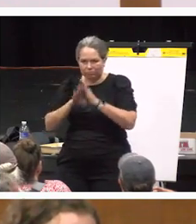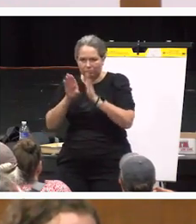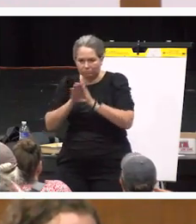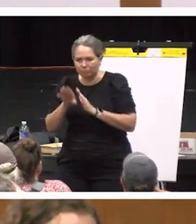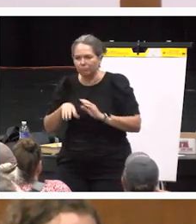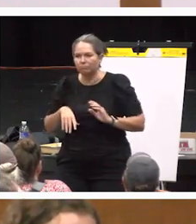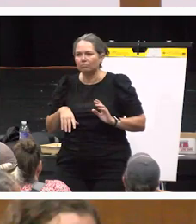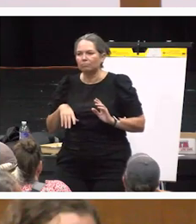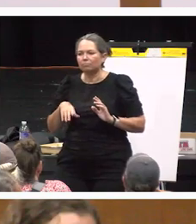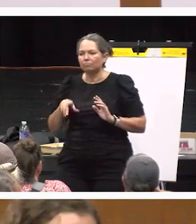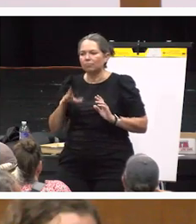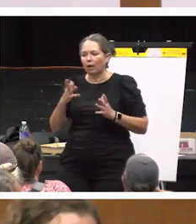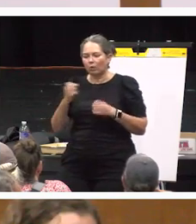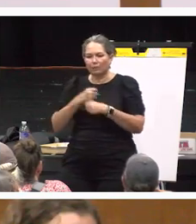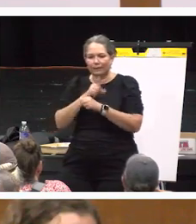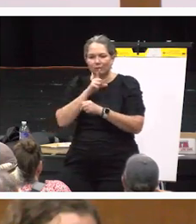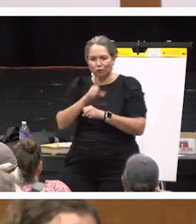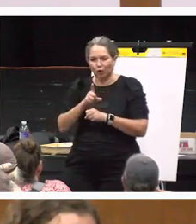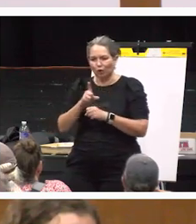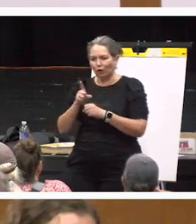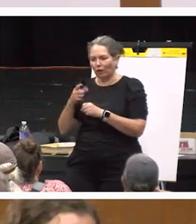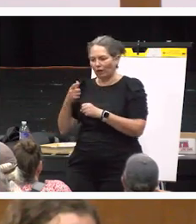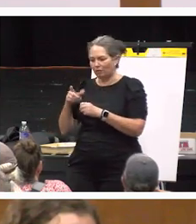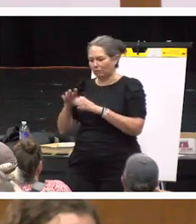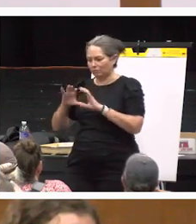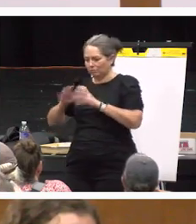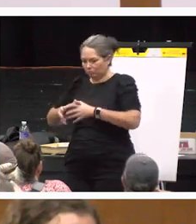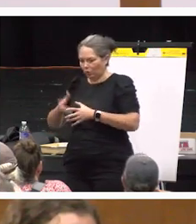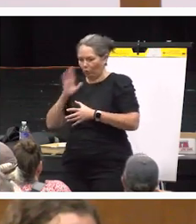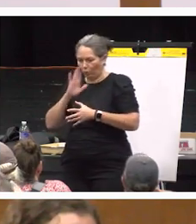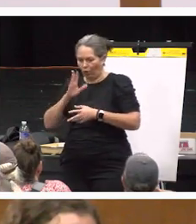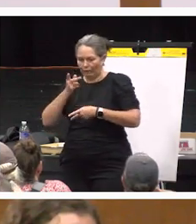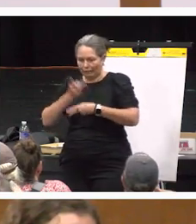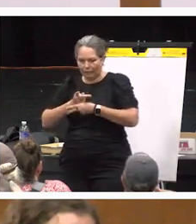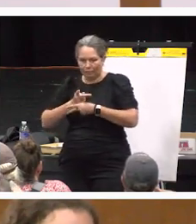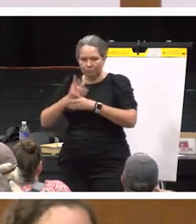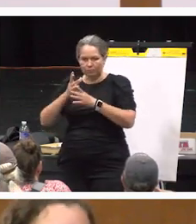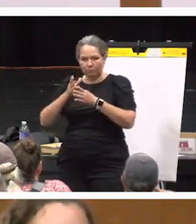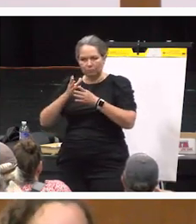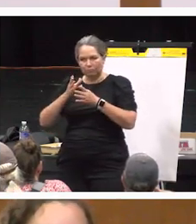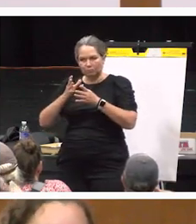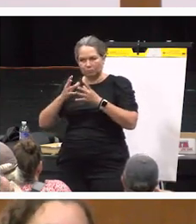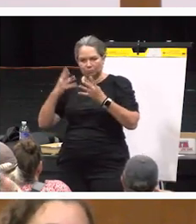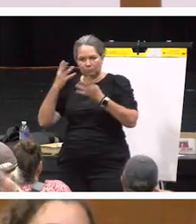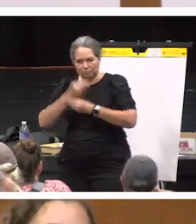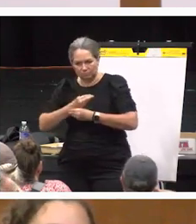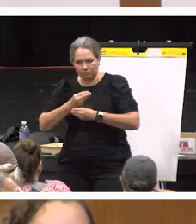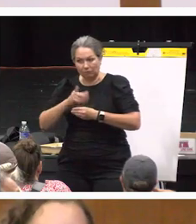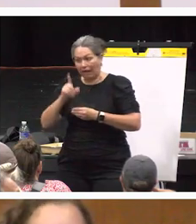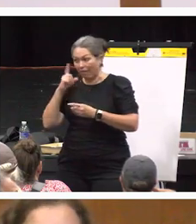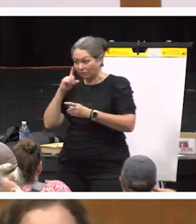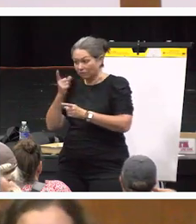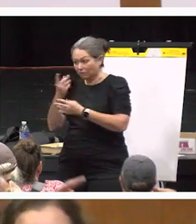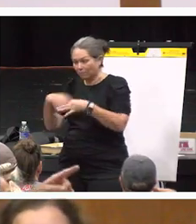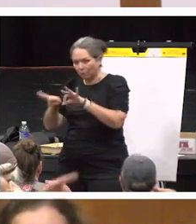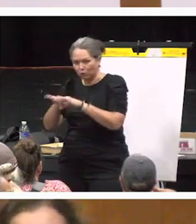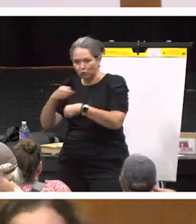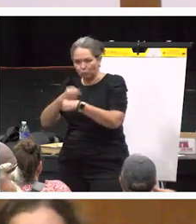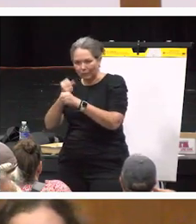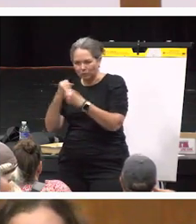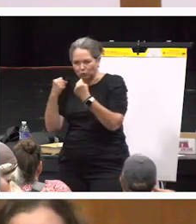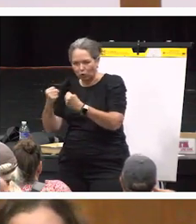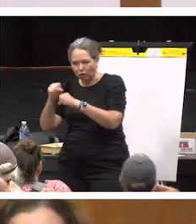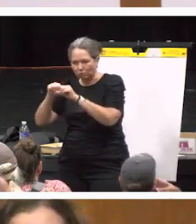existing commissions or organizations that are already doing this work, I think is essential. But one thing I'm not